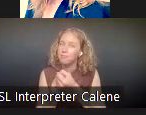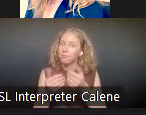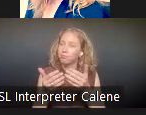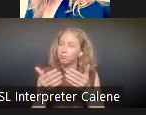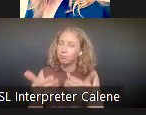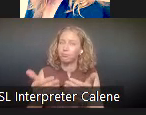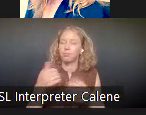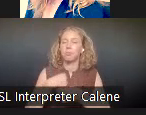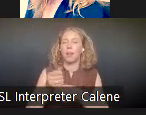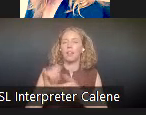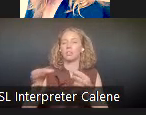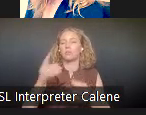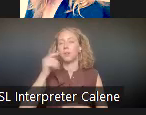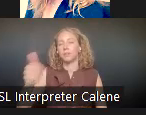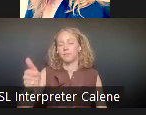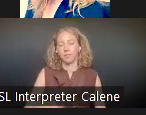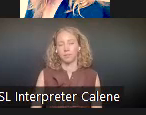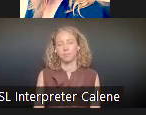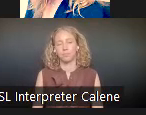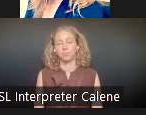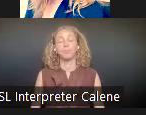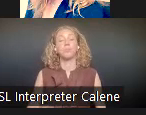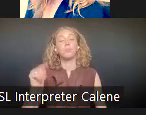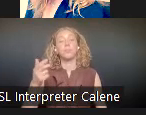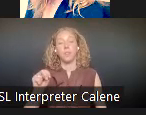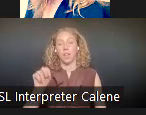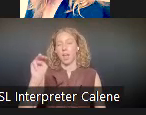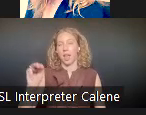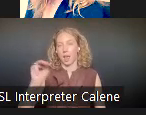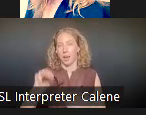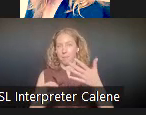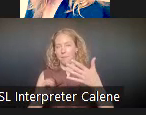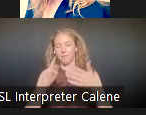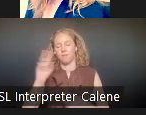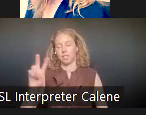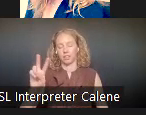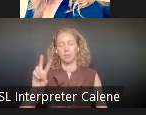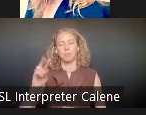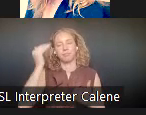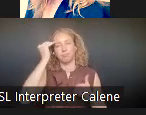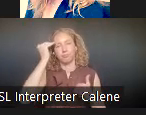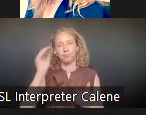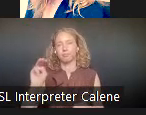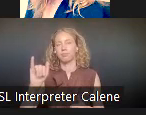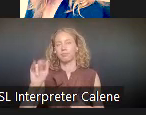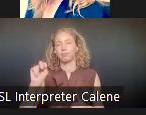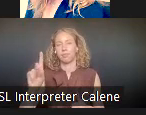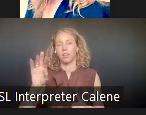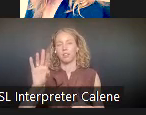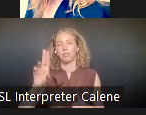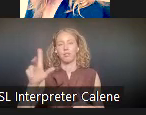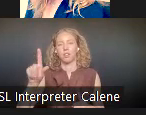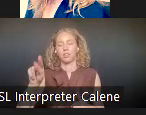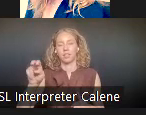in making that decision. And then the M in victim stands for mindfulness. Always keep in mind that you